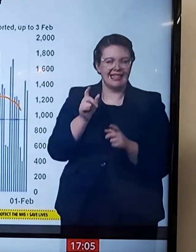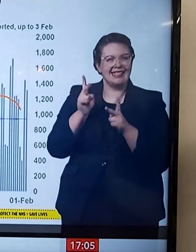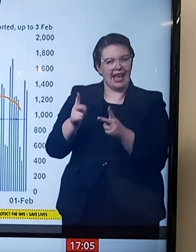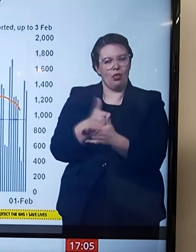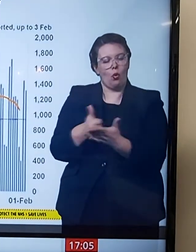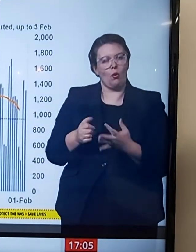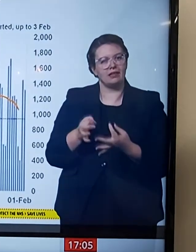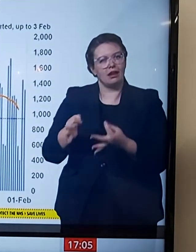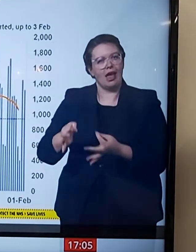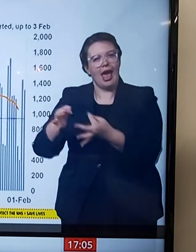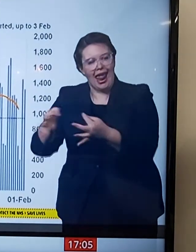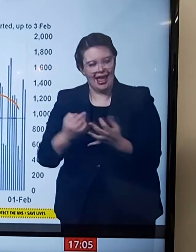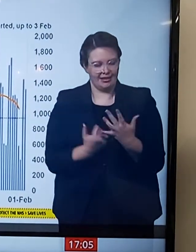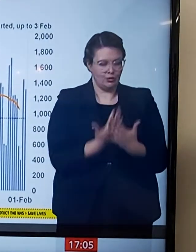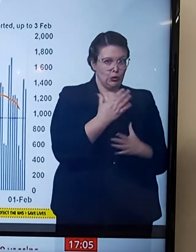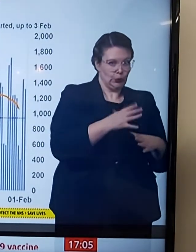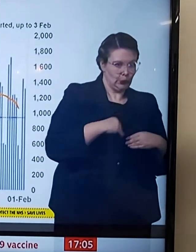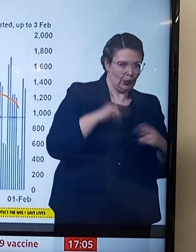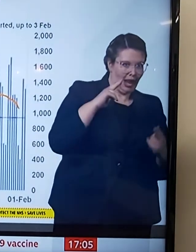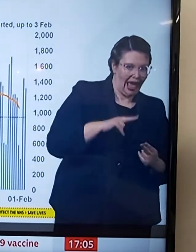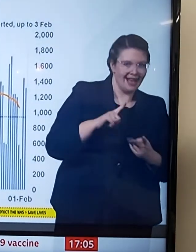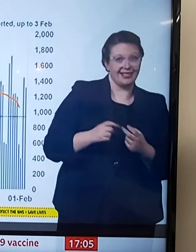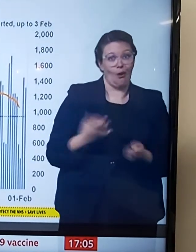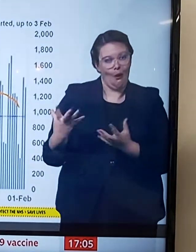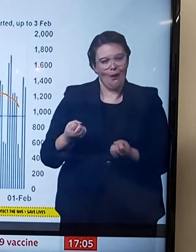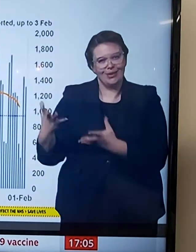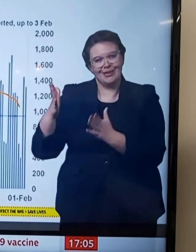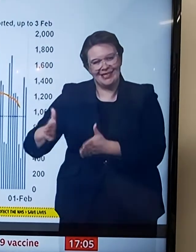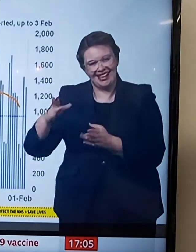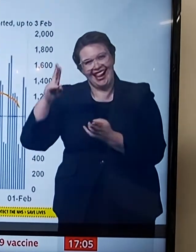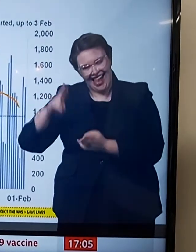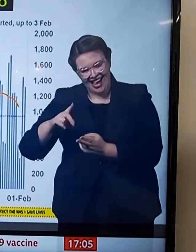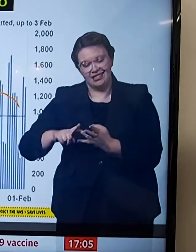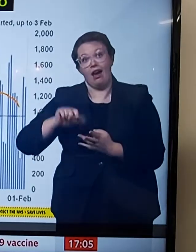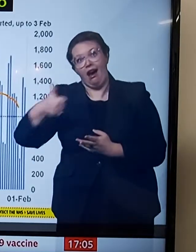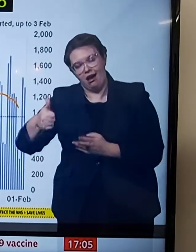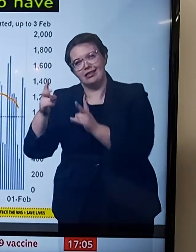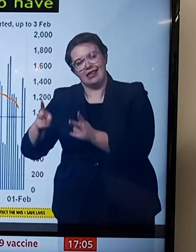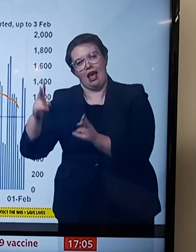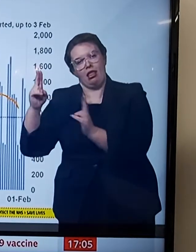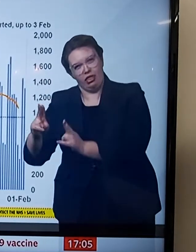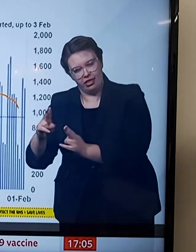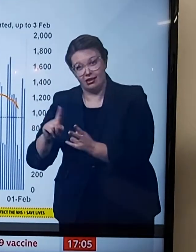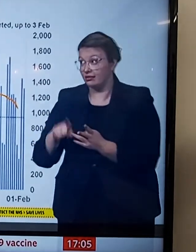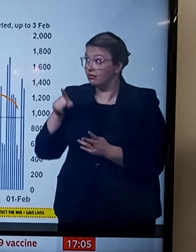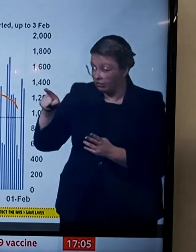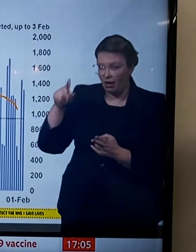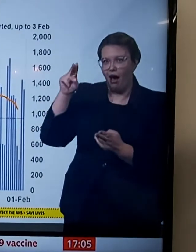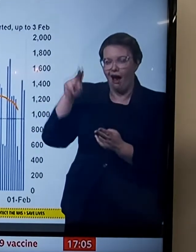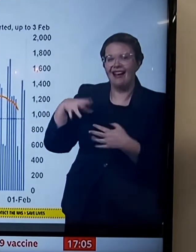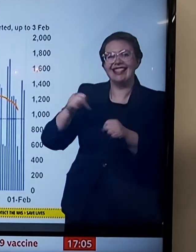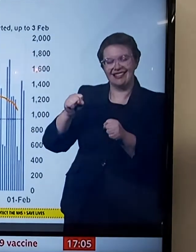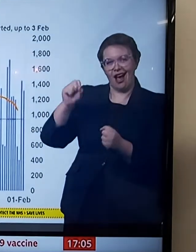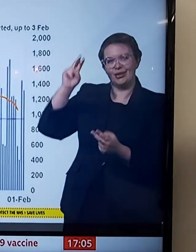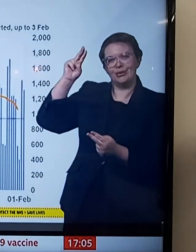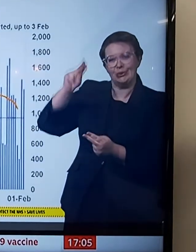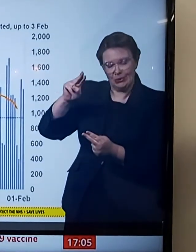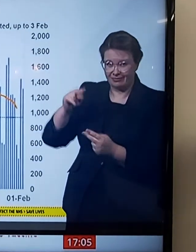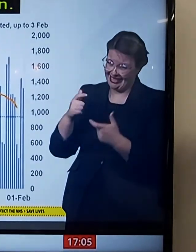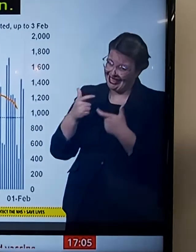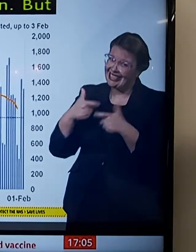who have COVID is beginning to come down. But as the Prime Minister said, the numbers are still extremely high, and they will